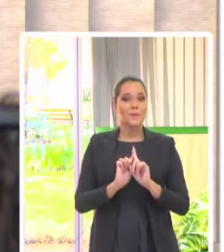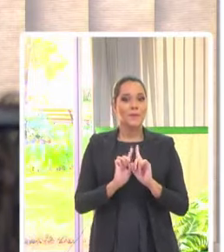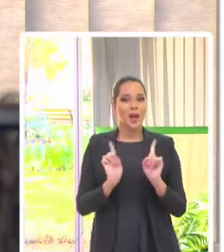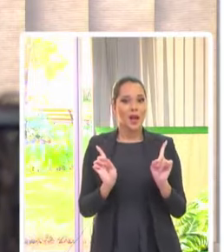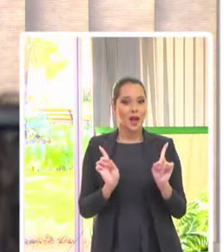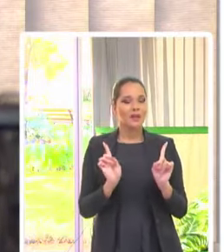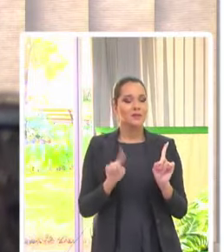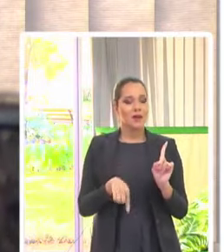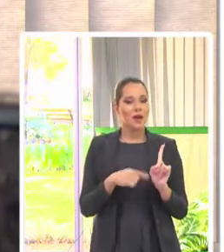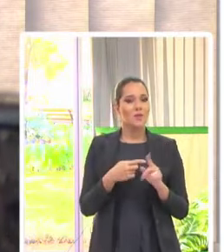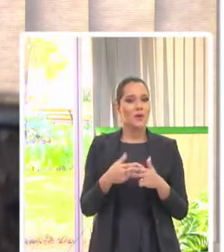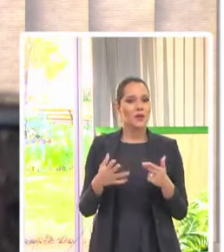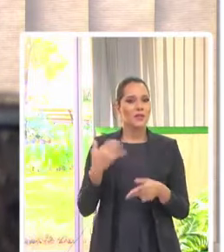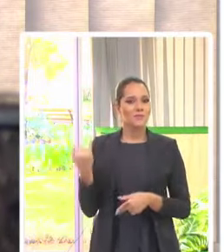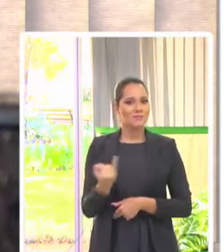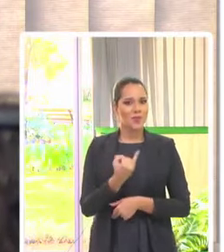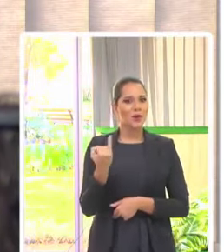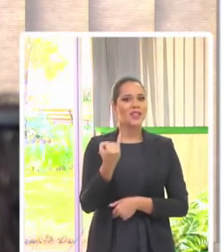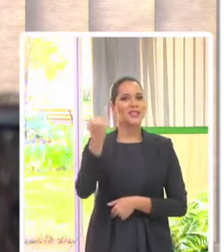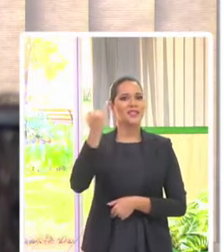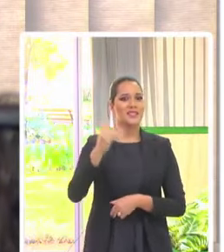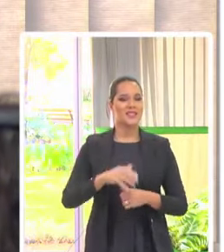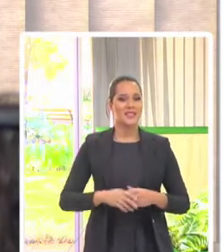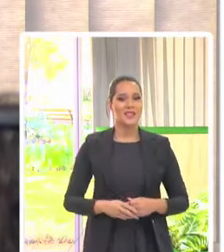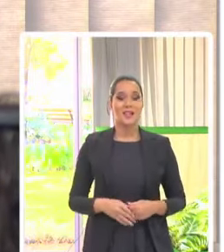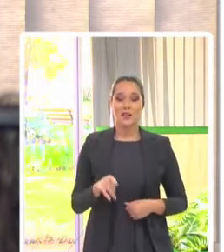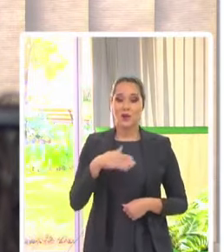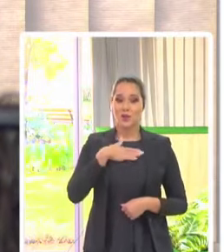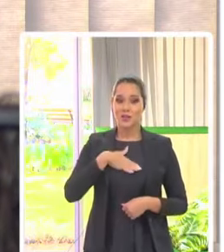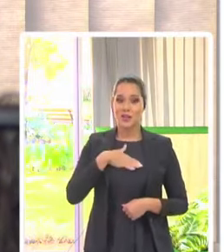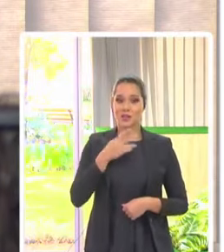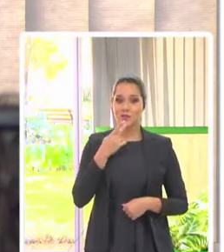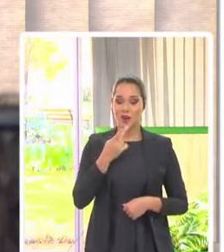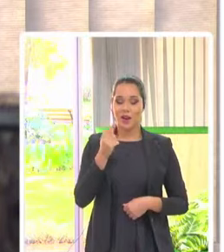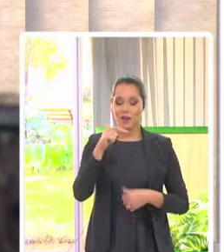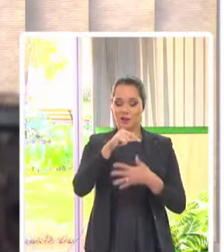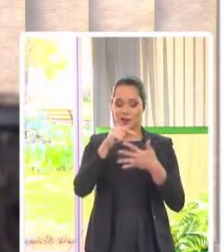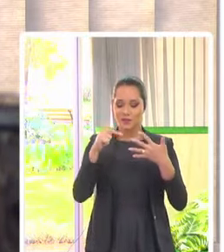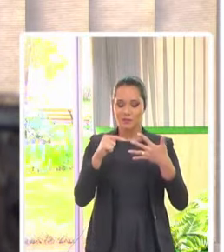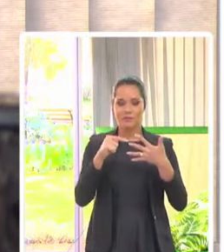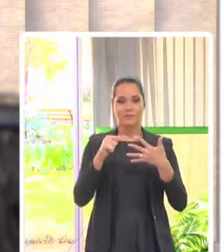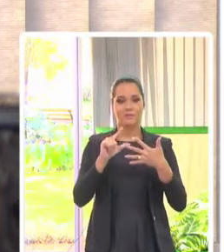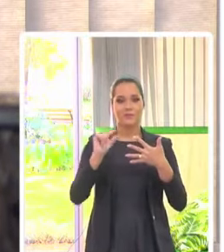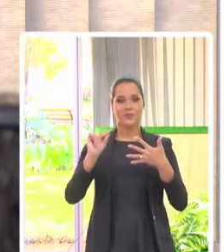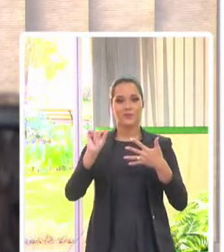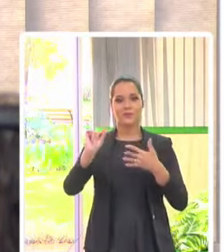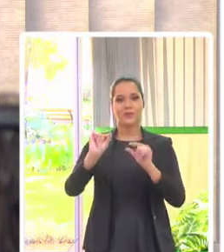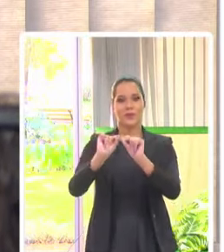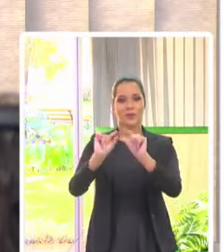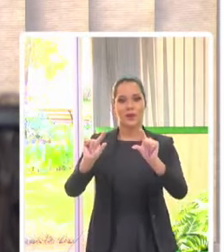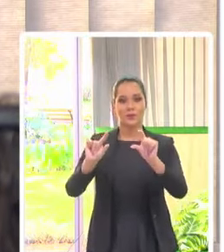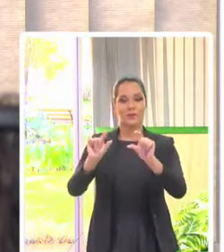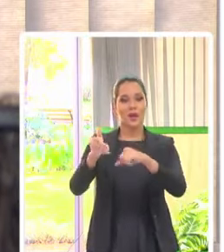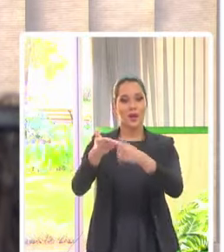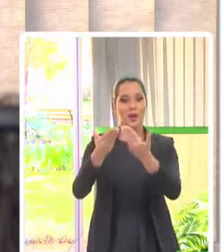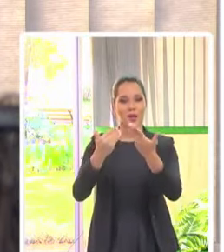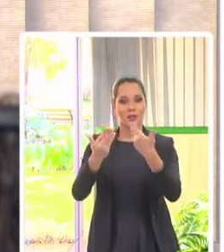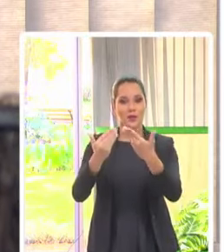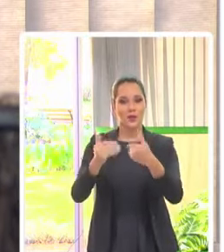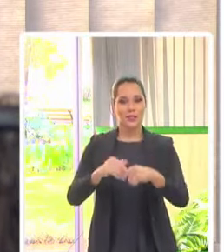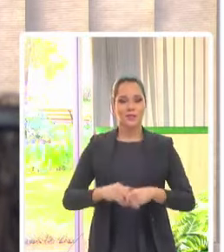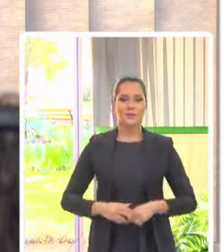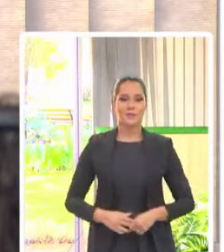and so relevant that I wanted to bring this to the conversation. Also, another